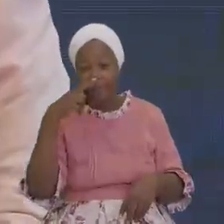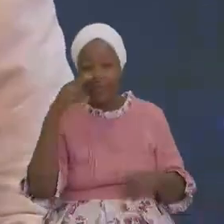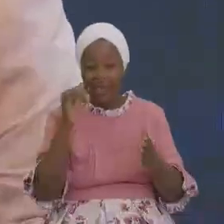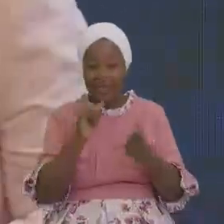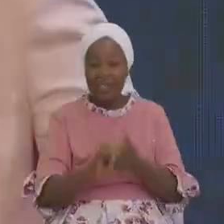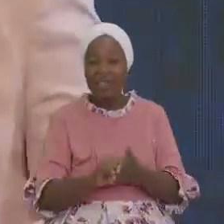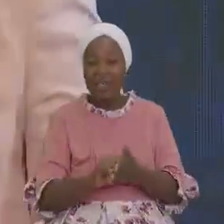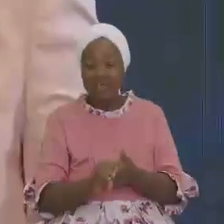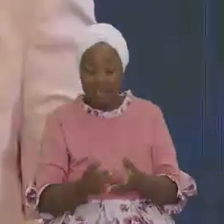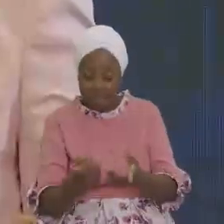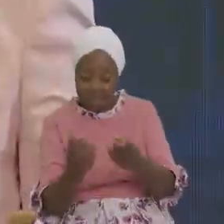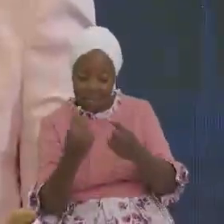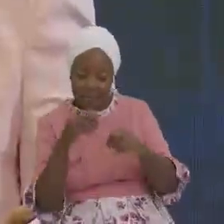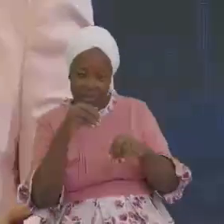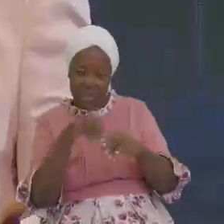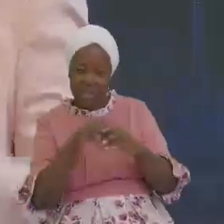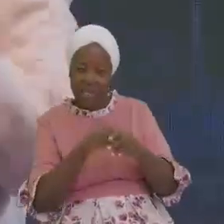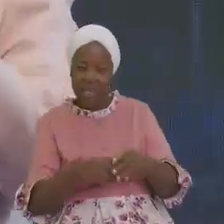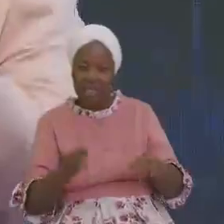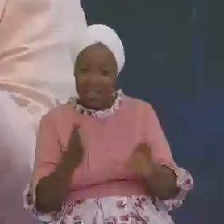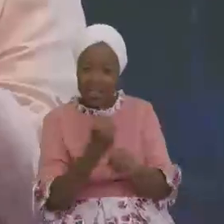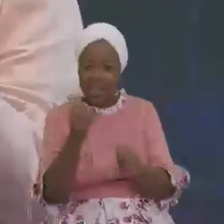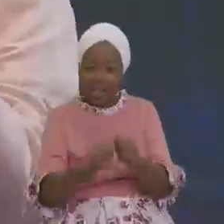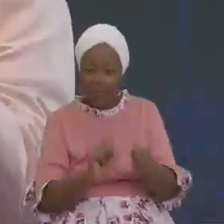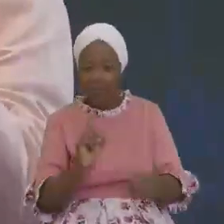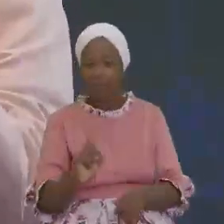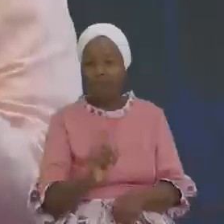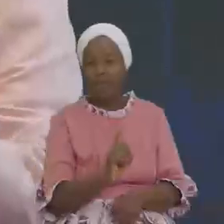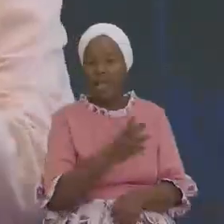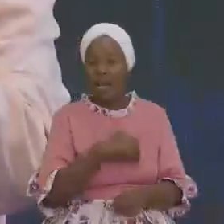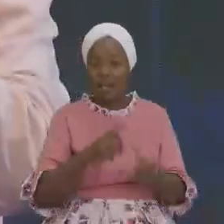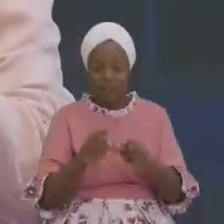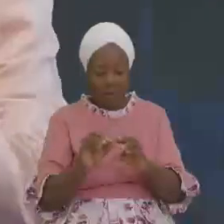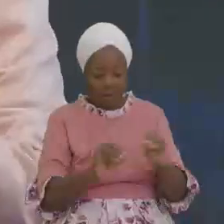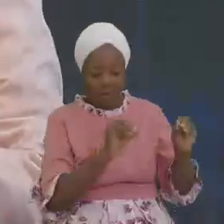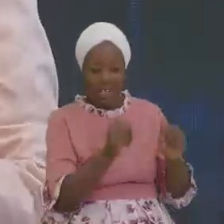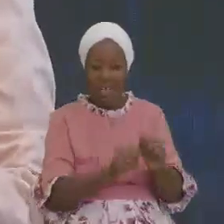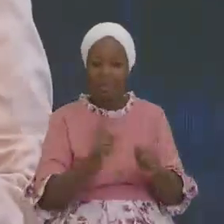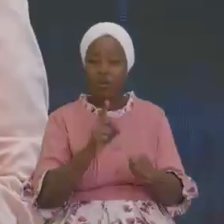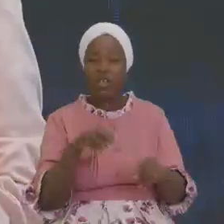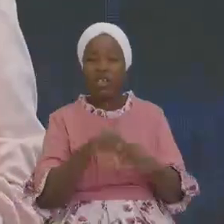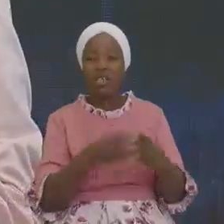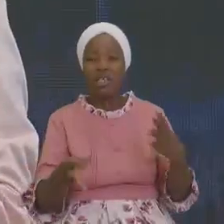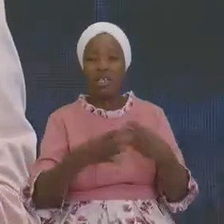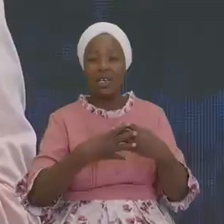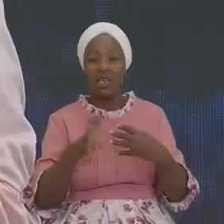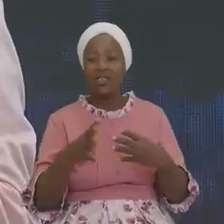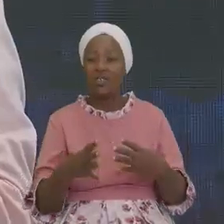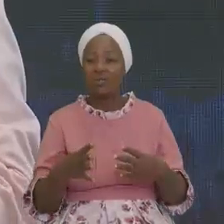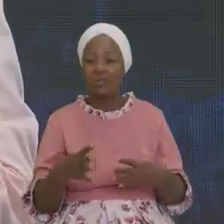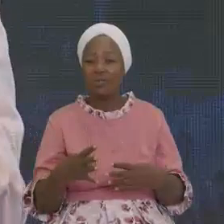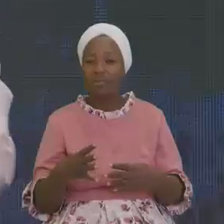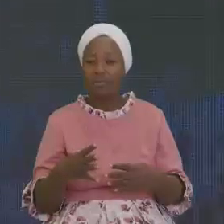in everybody, and he put everyone in a cage.